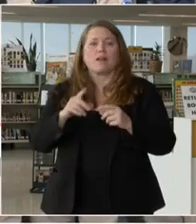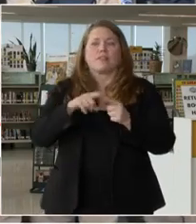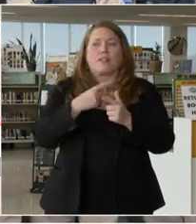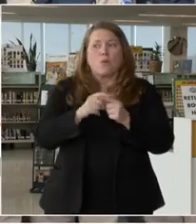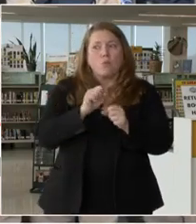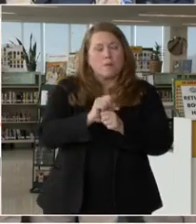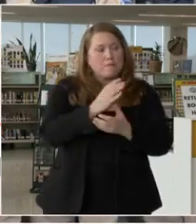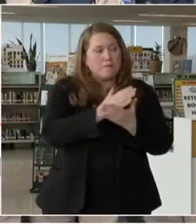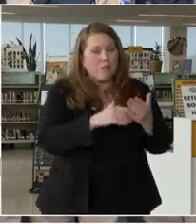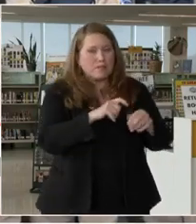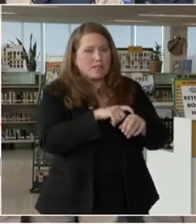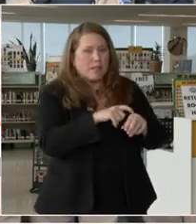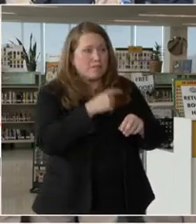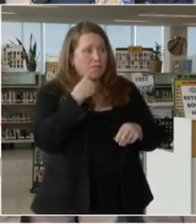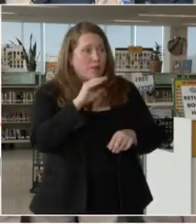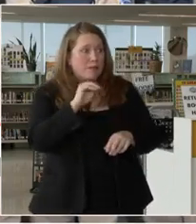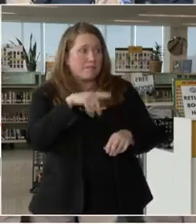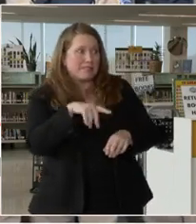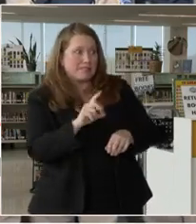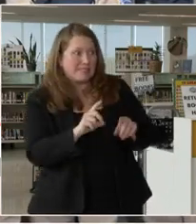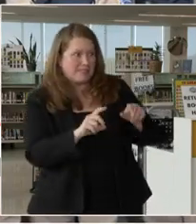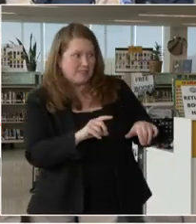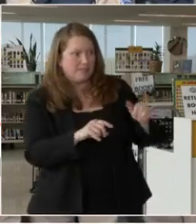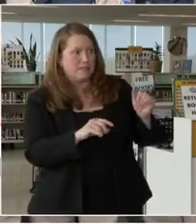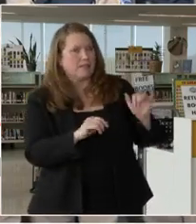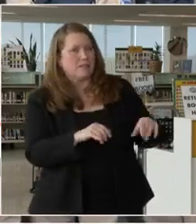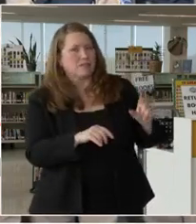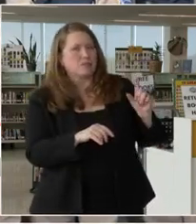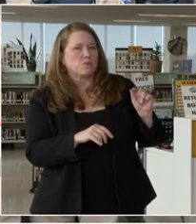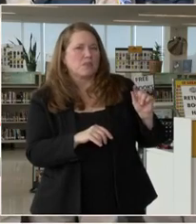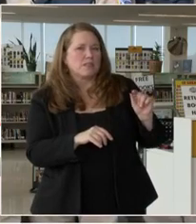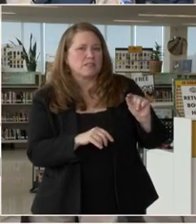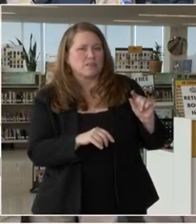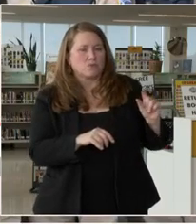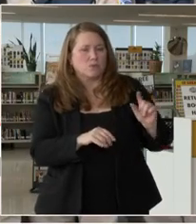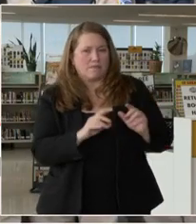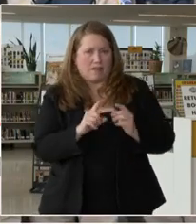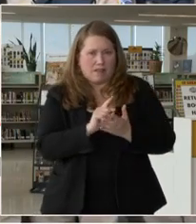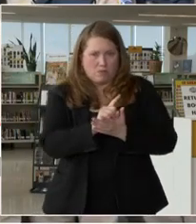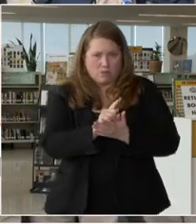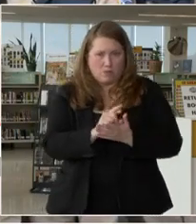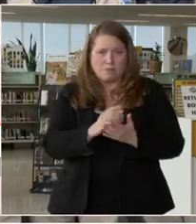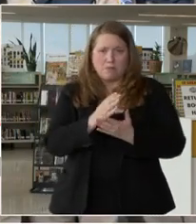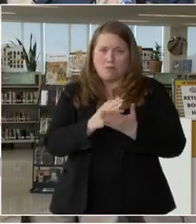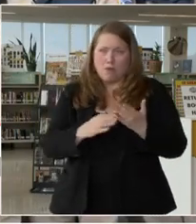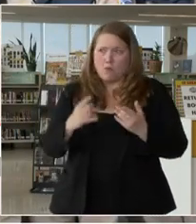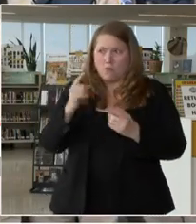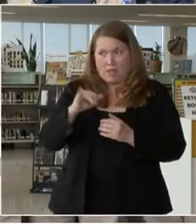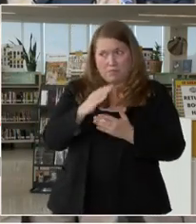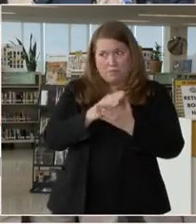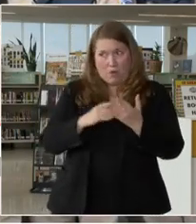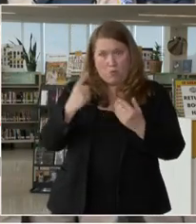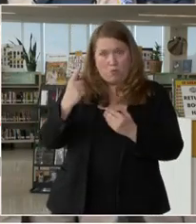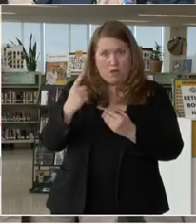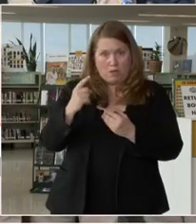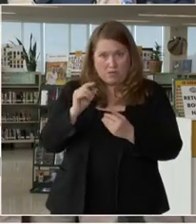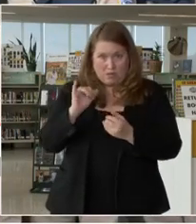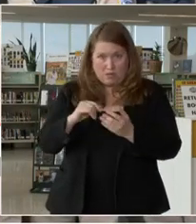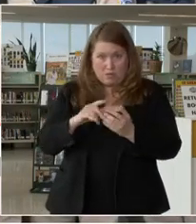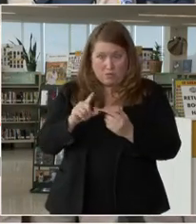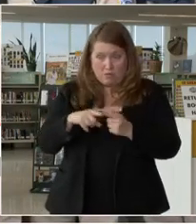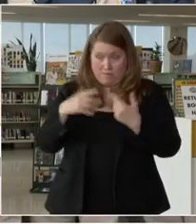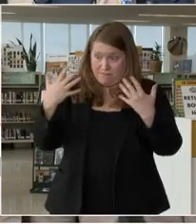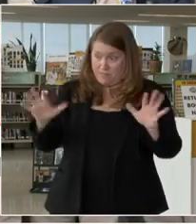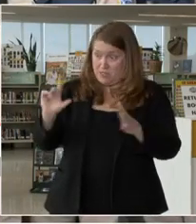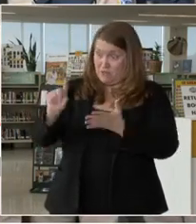for MPD. Yes, ma'am. And make $17 an hour while in high school. That's part one. Yep. The cadet program, once they graduate,